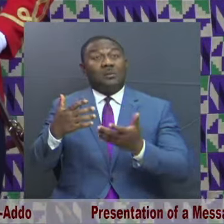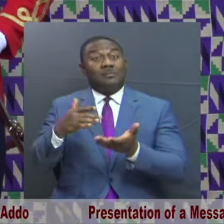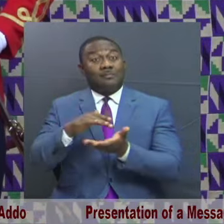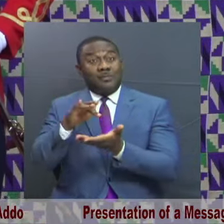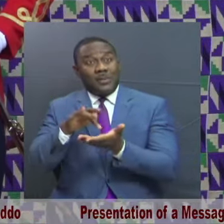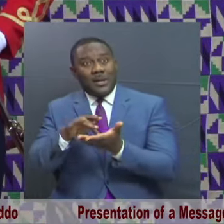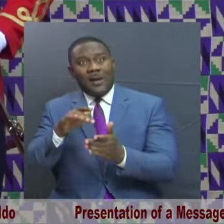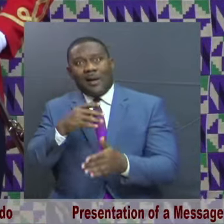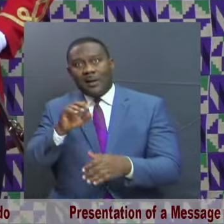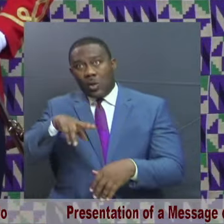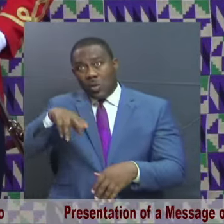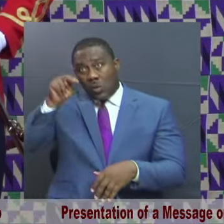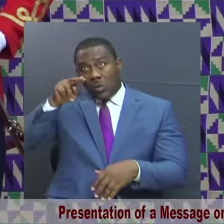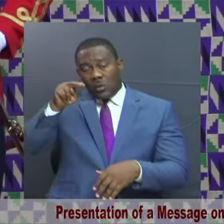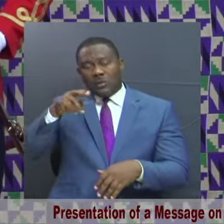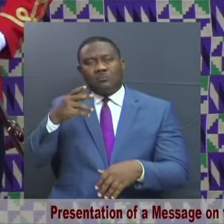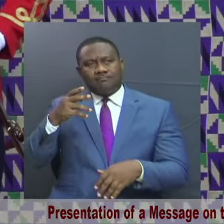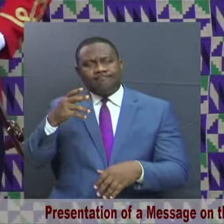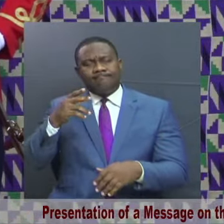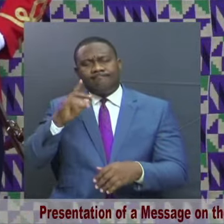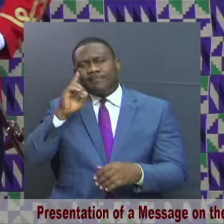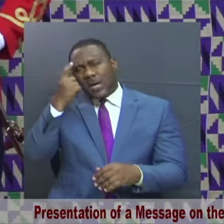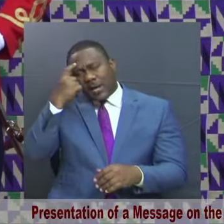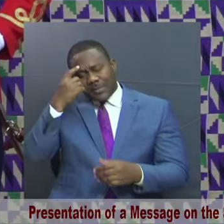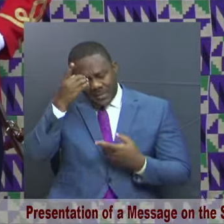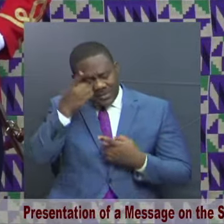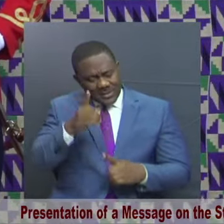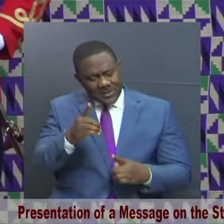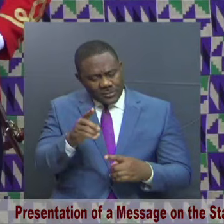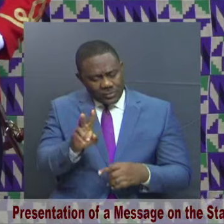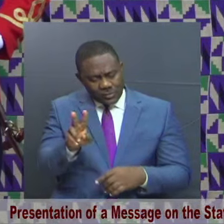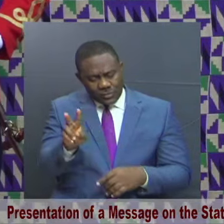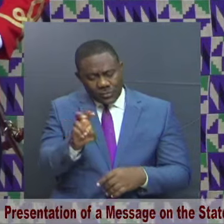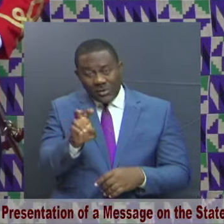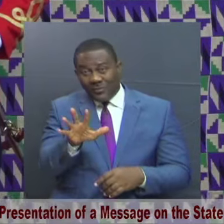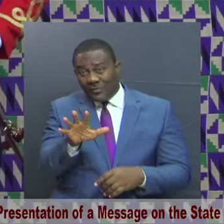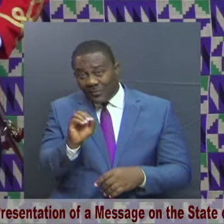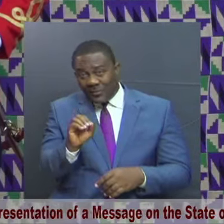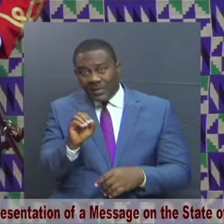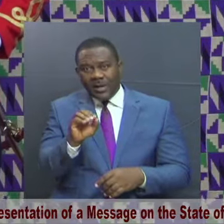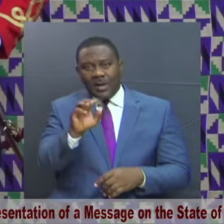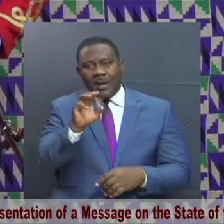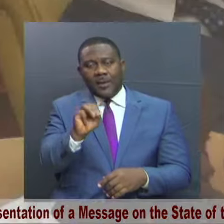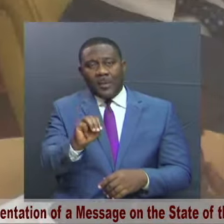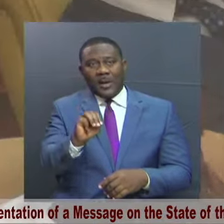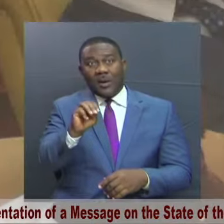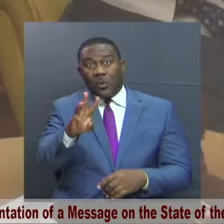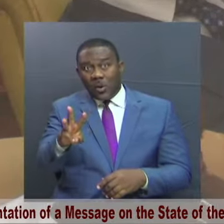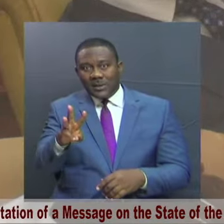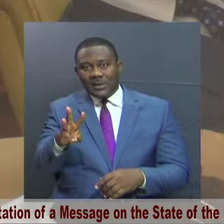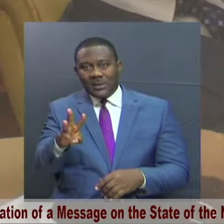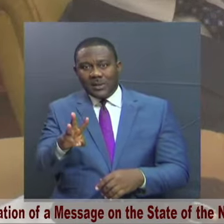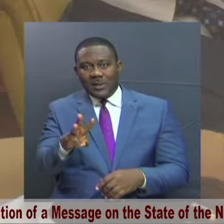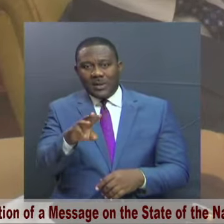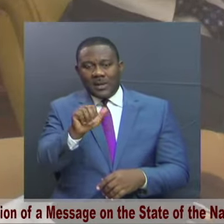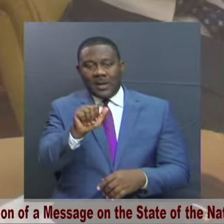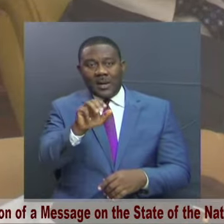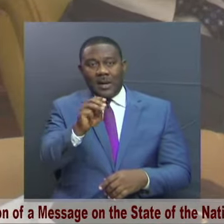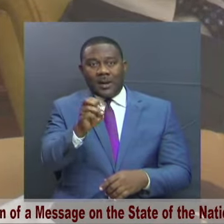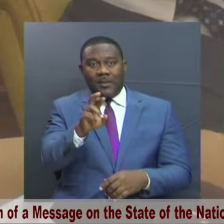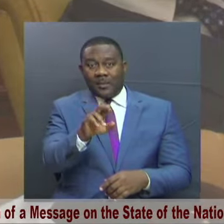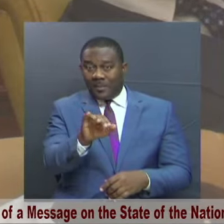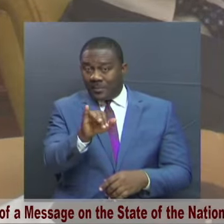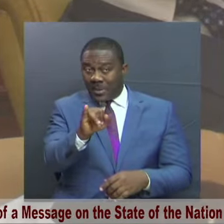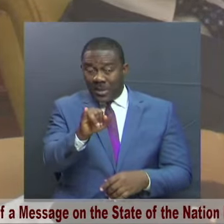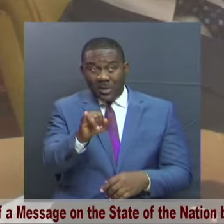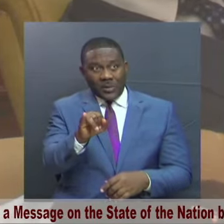Ghana government took a decision to relocate the 250 megawatt a mer PL from abazi to an